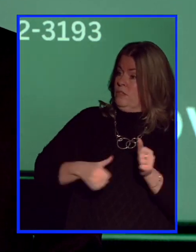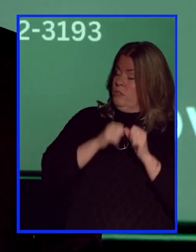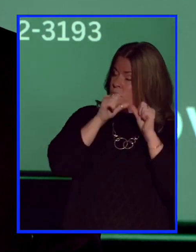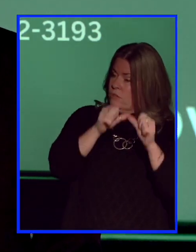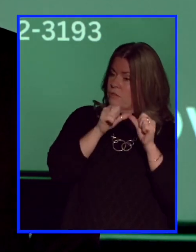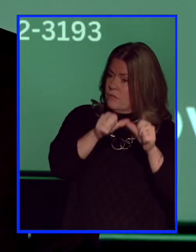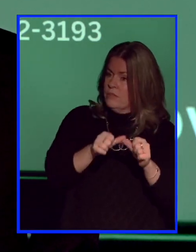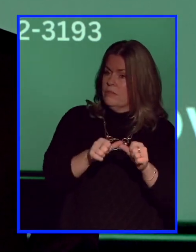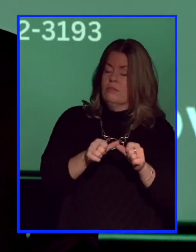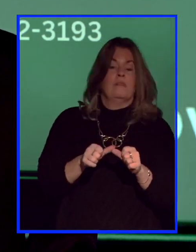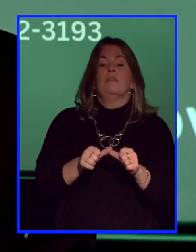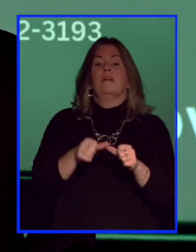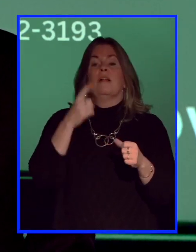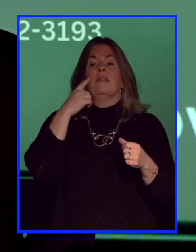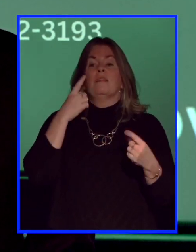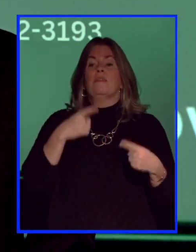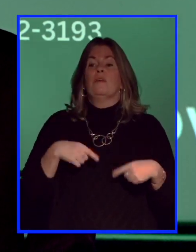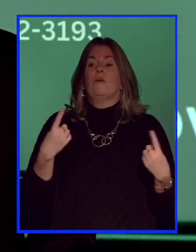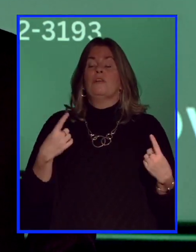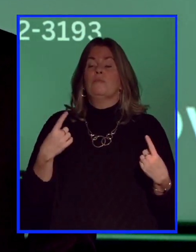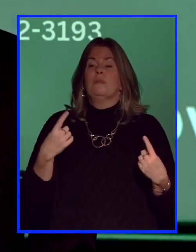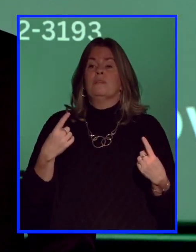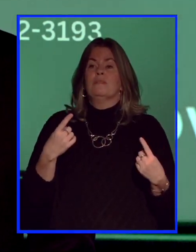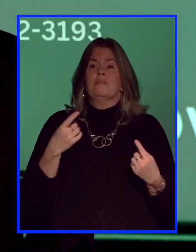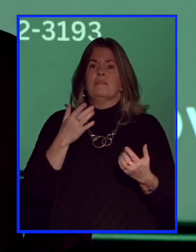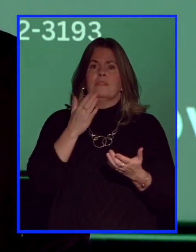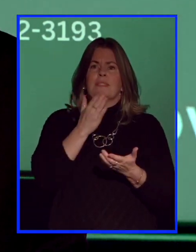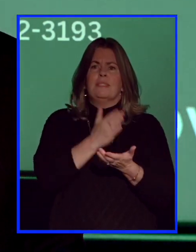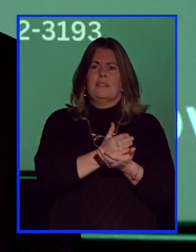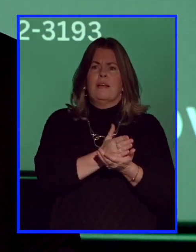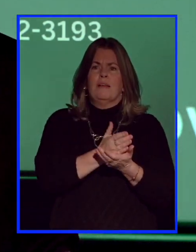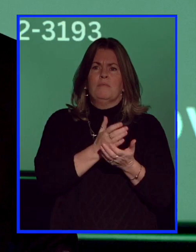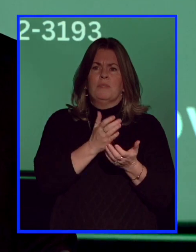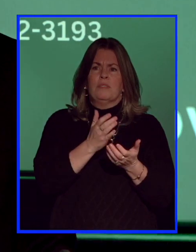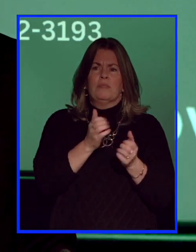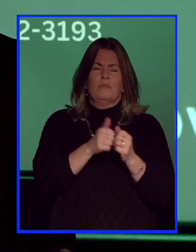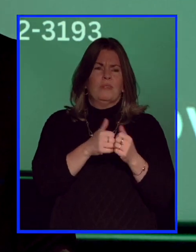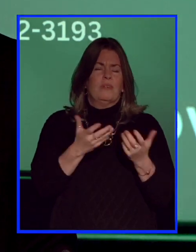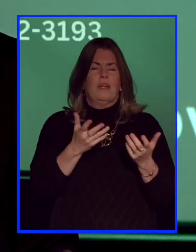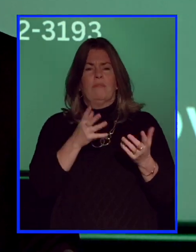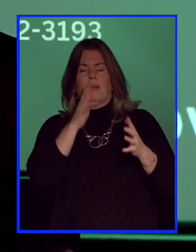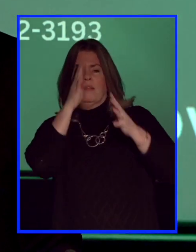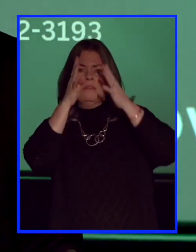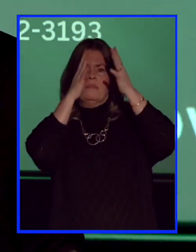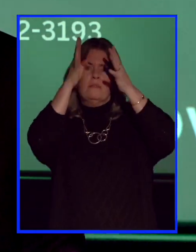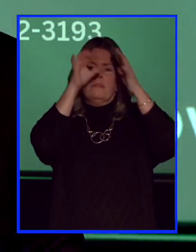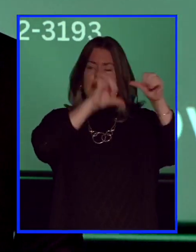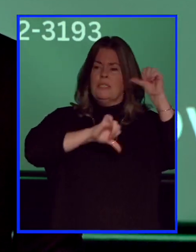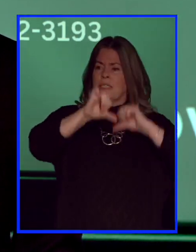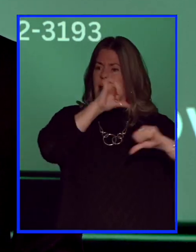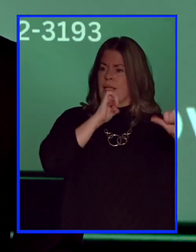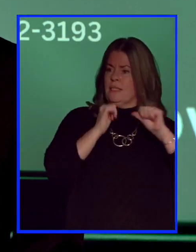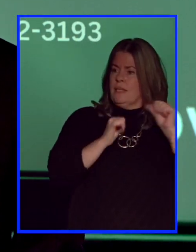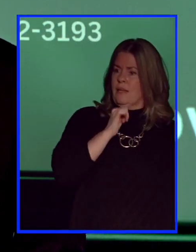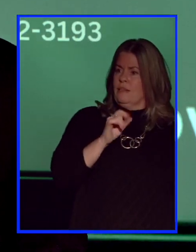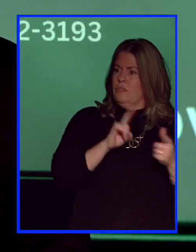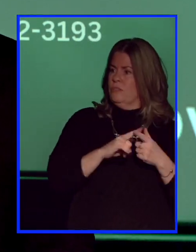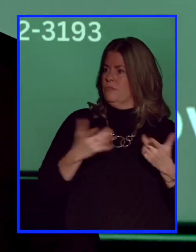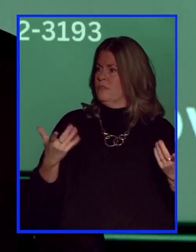then the argument goes away from the bogus science denial into the